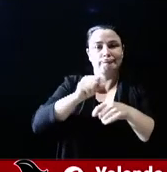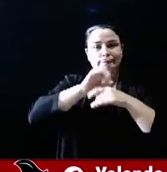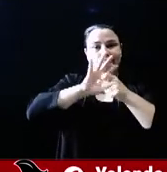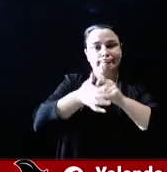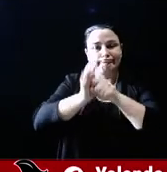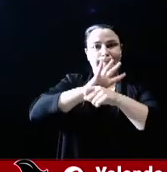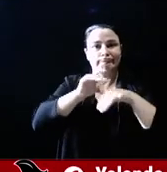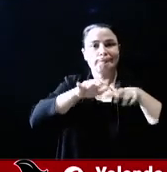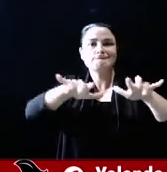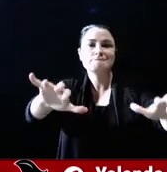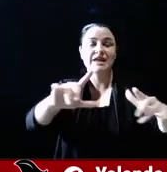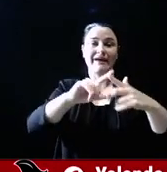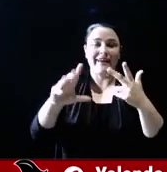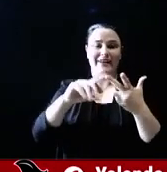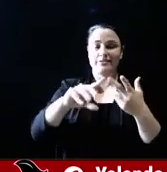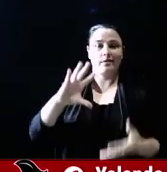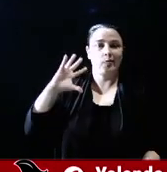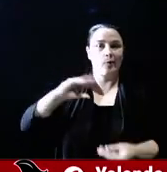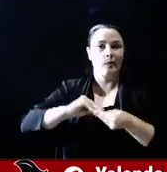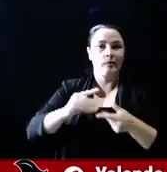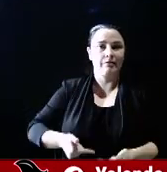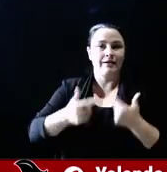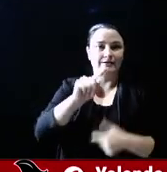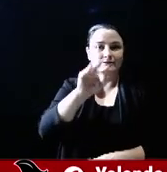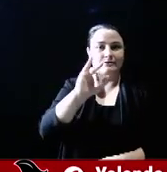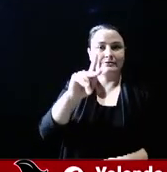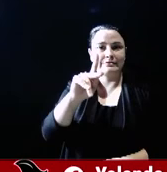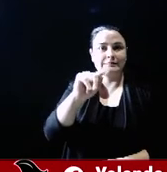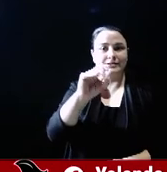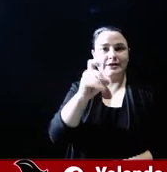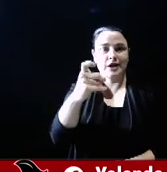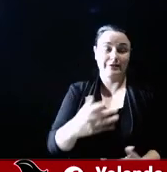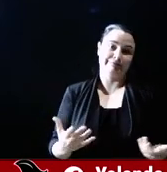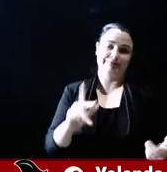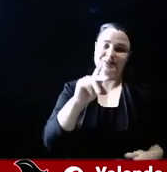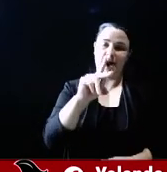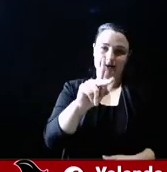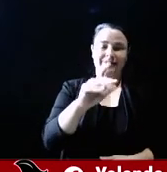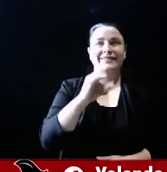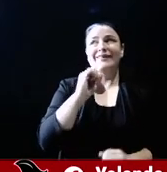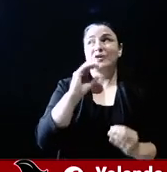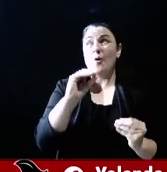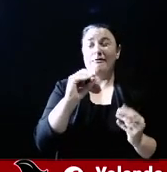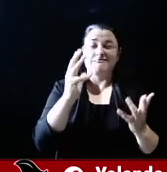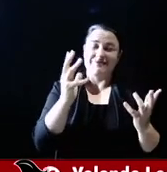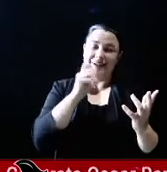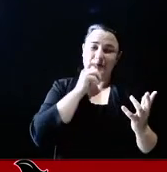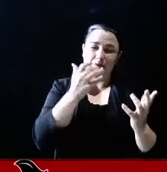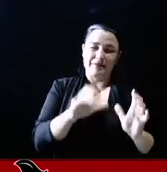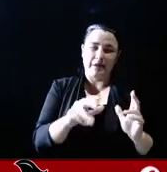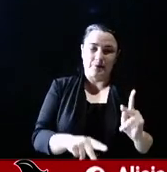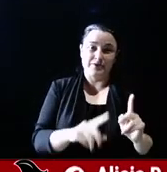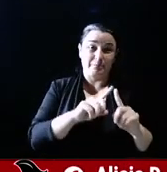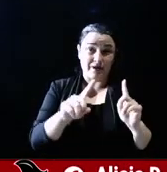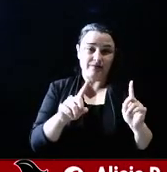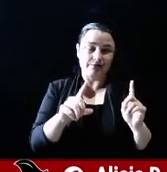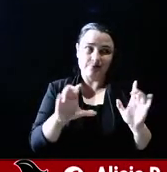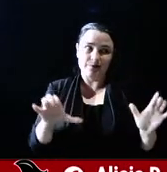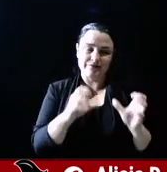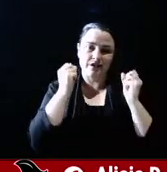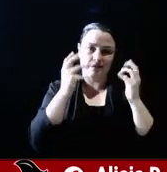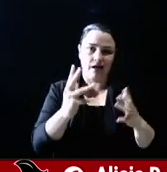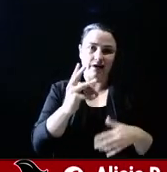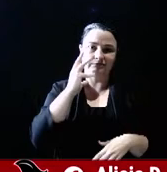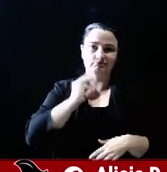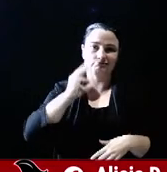You know, I hate to be that person, but we've been through a lot. Before we even stepped foot in high school, Hurricane Harvey wreaked havoc